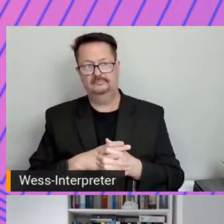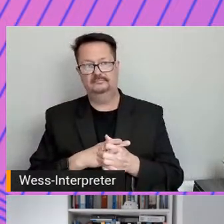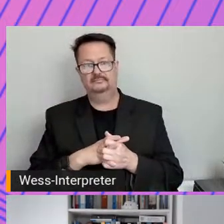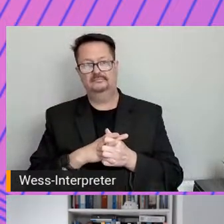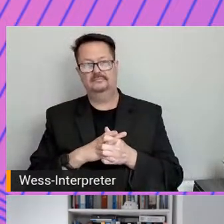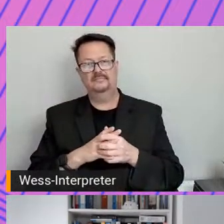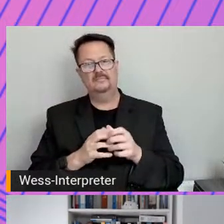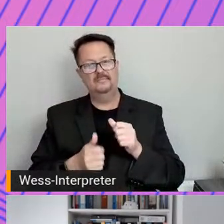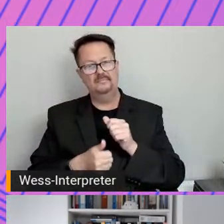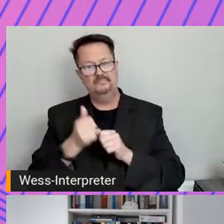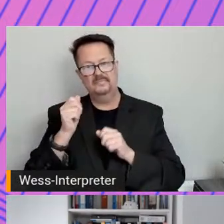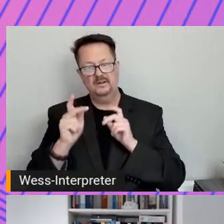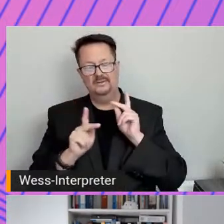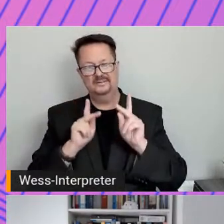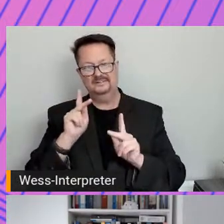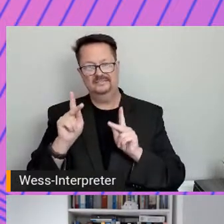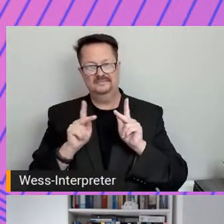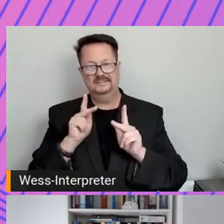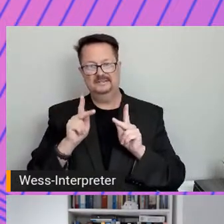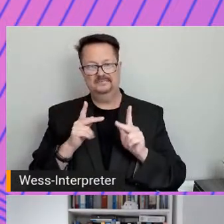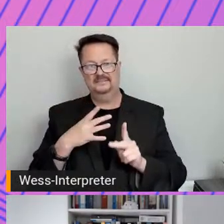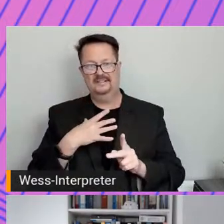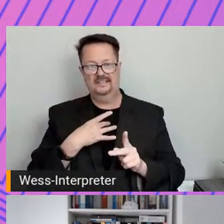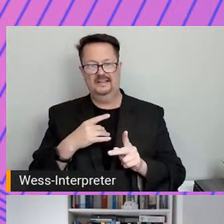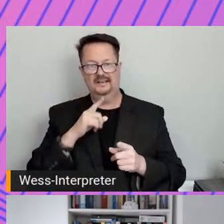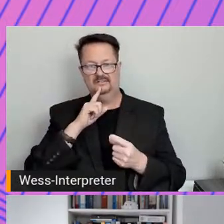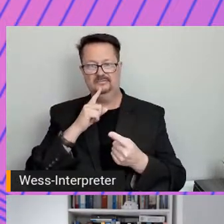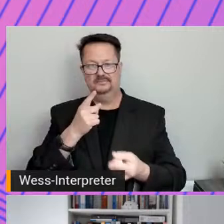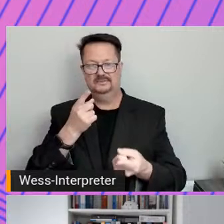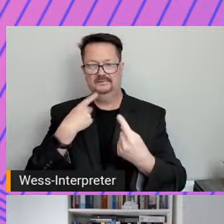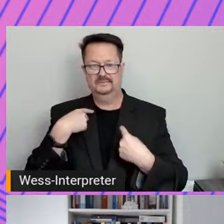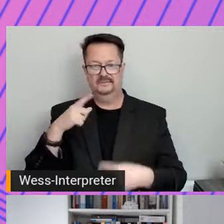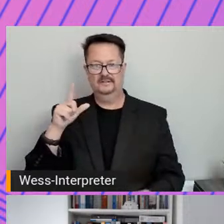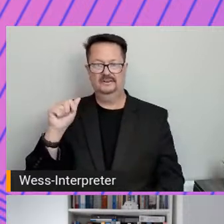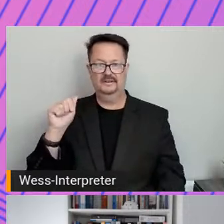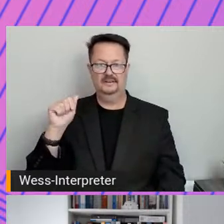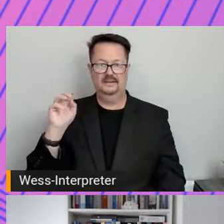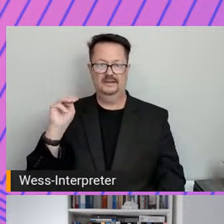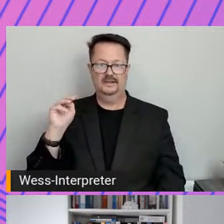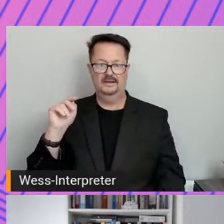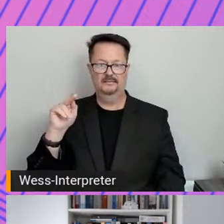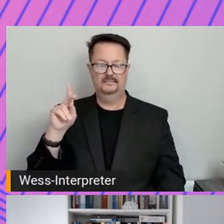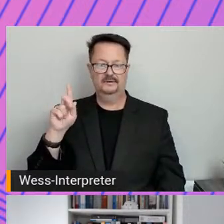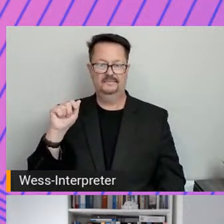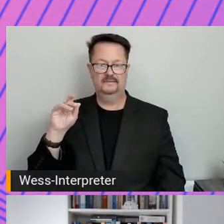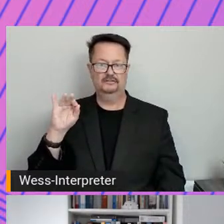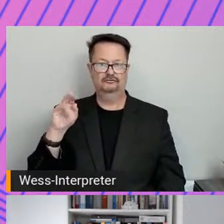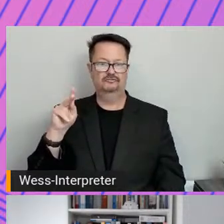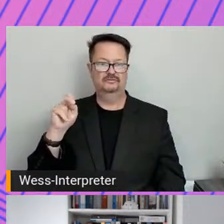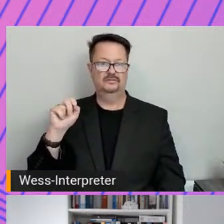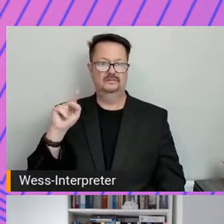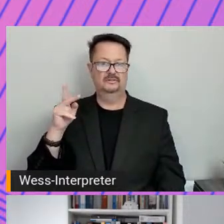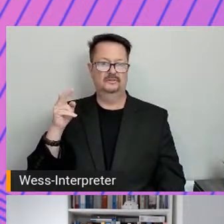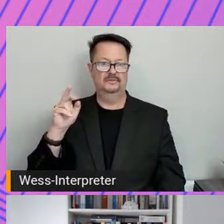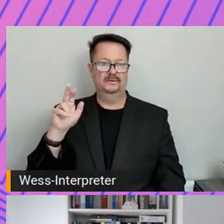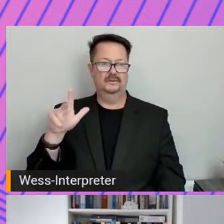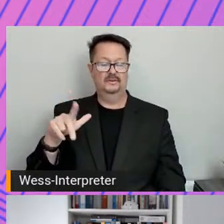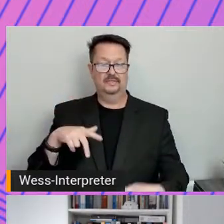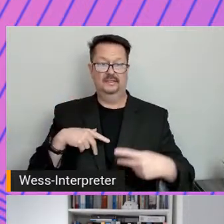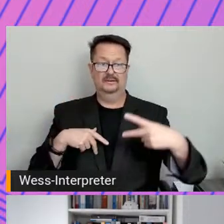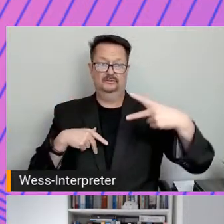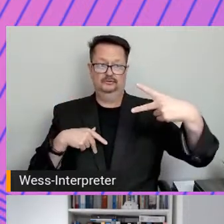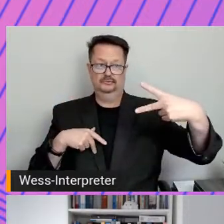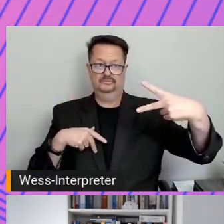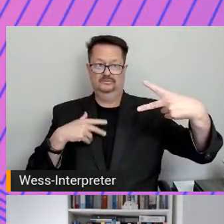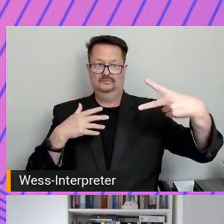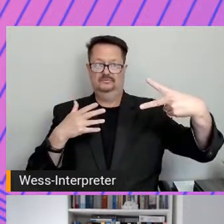people is executing code in response to web requests. So there's 2 sort of traditional ways that had already existed and one brand new one I want to